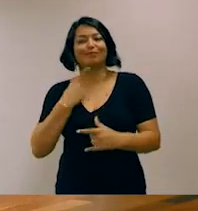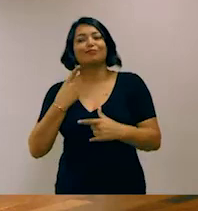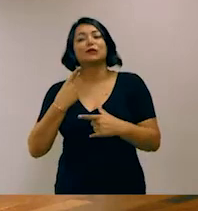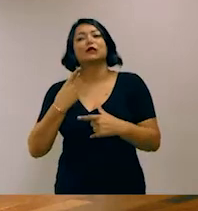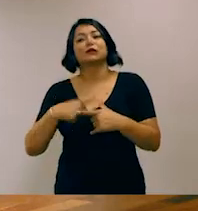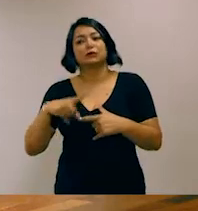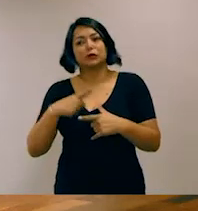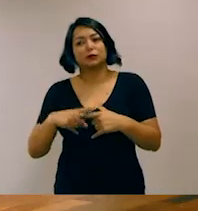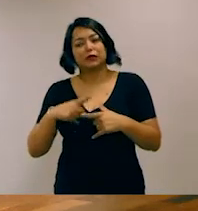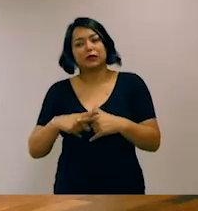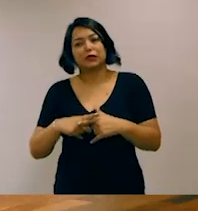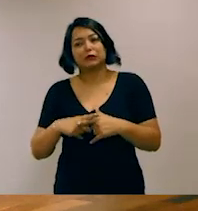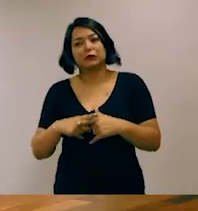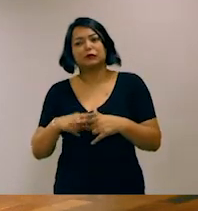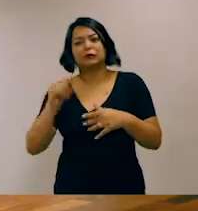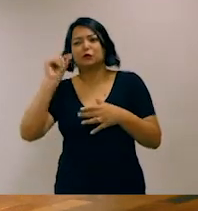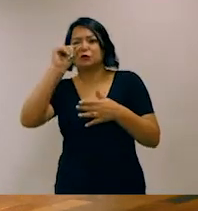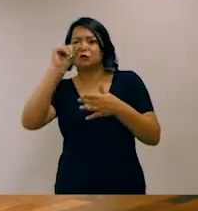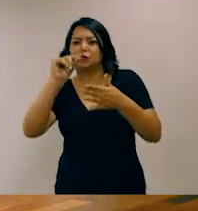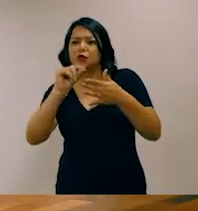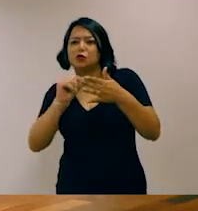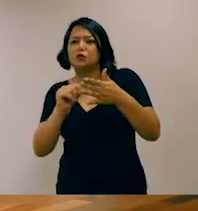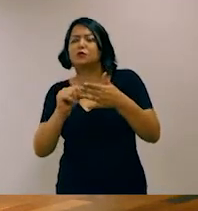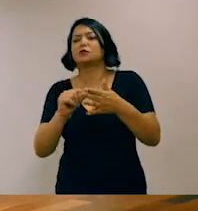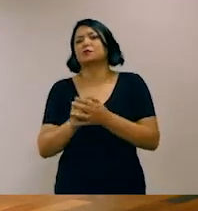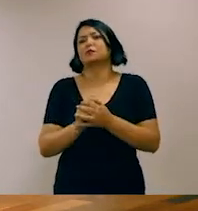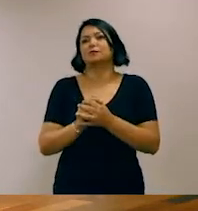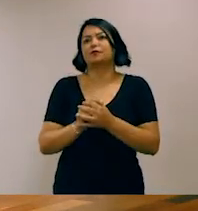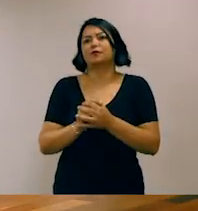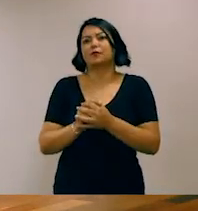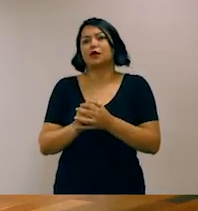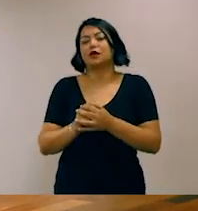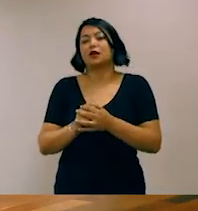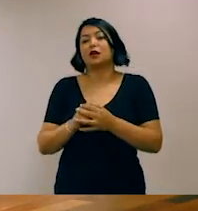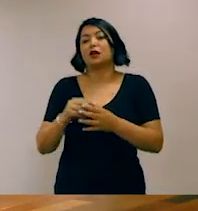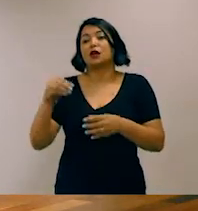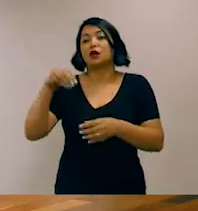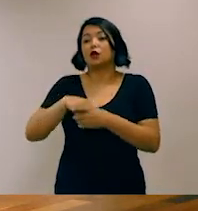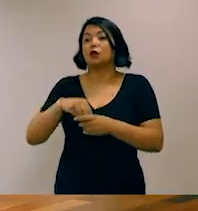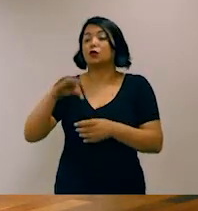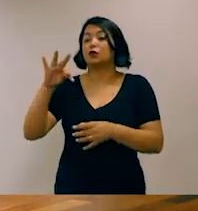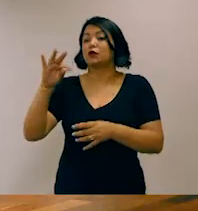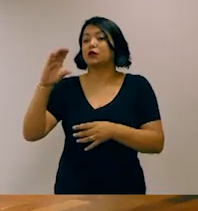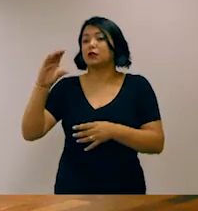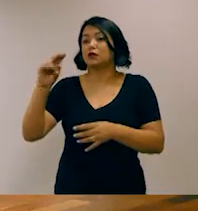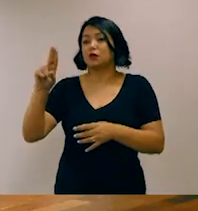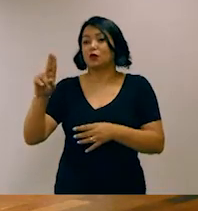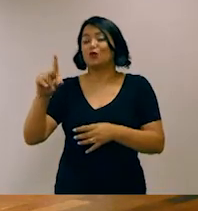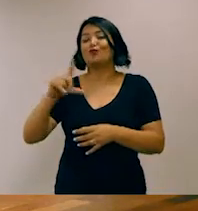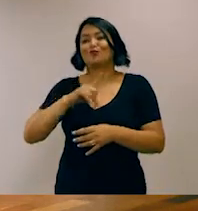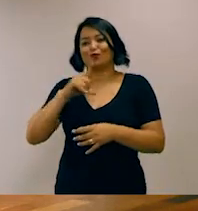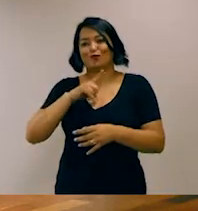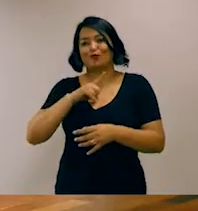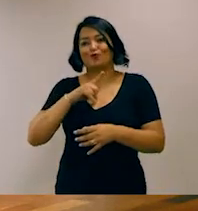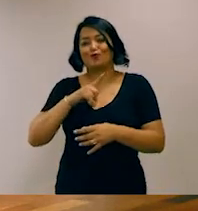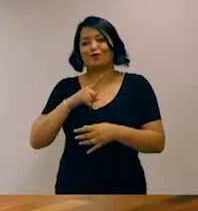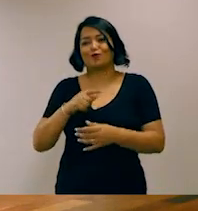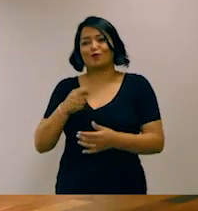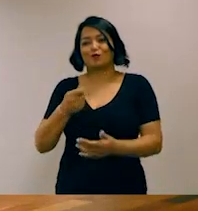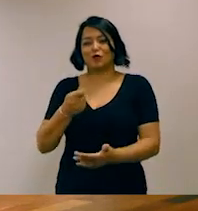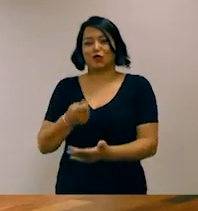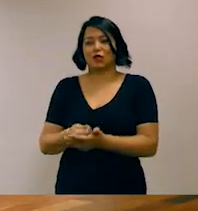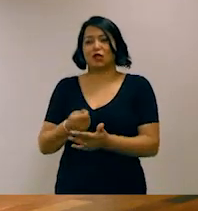is a quality problem. And at the Court of Accounts, we have a